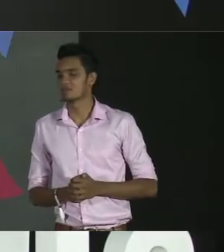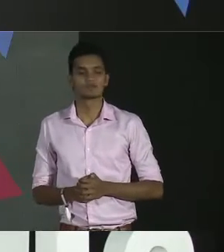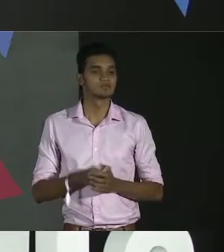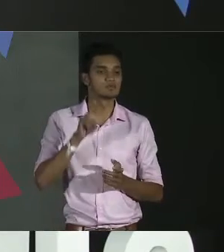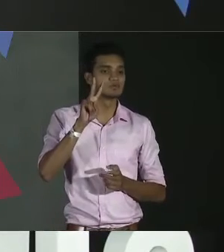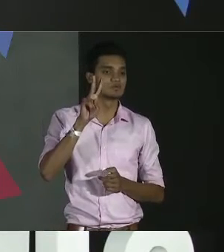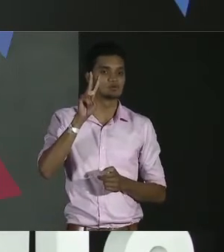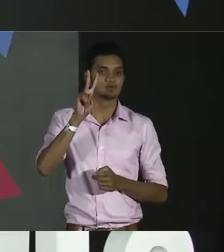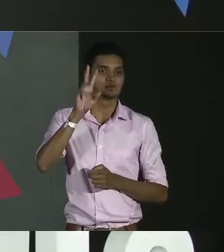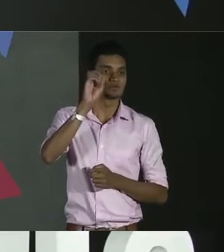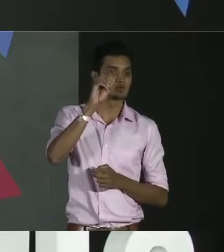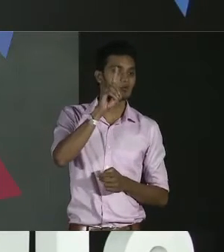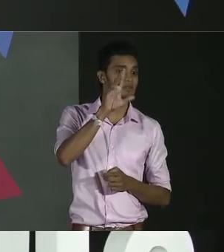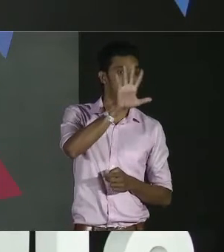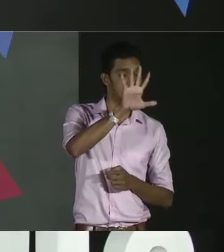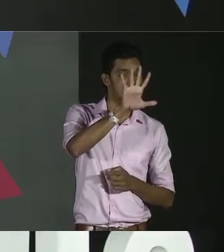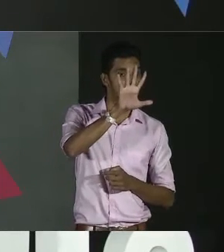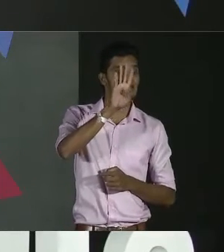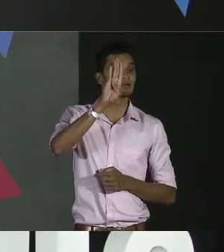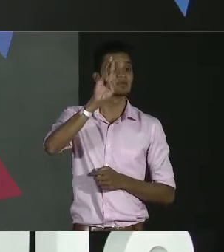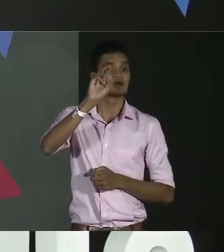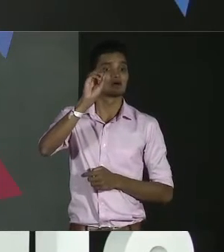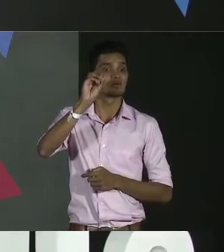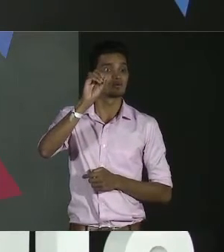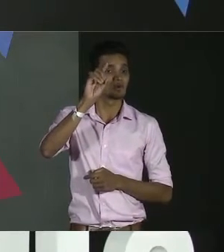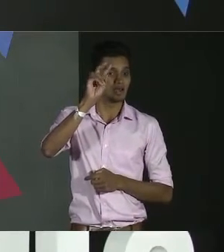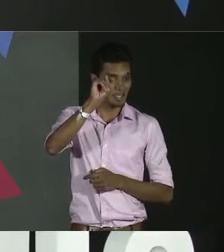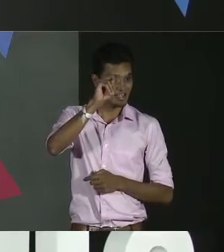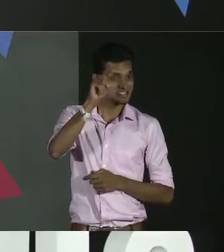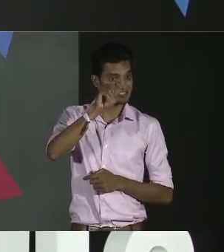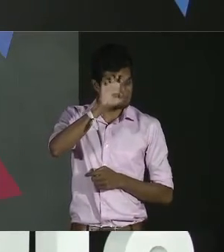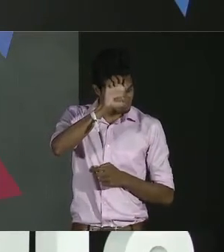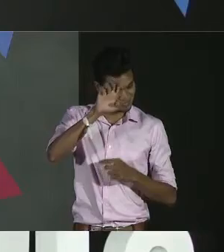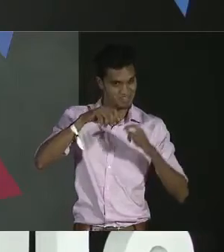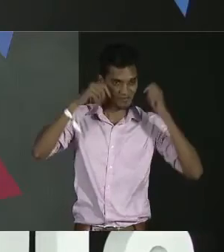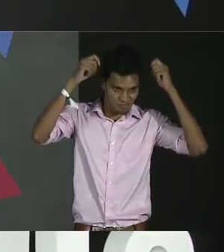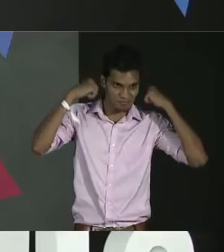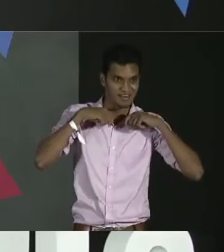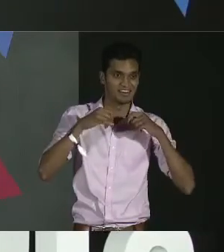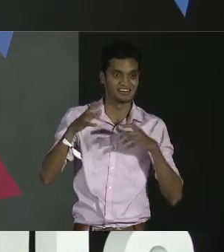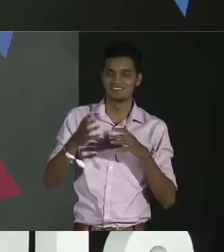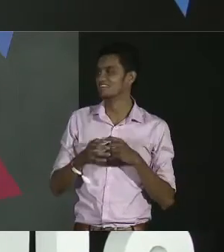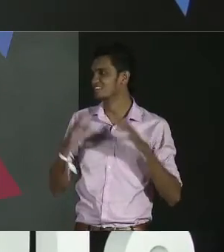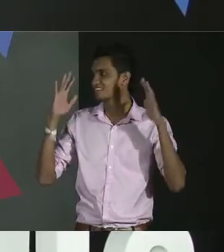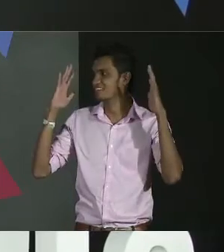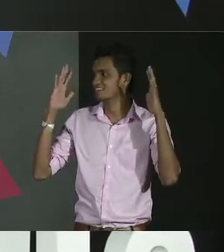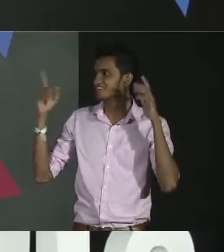2015, my team won bronze at the Toronto Pan American Games.